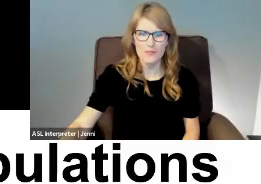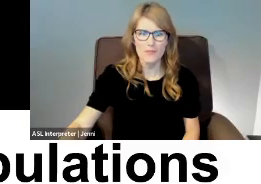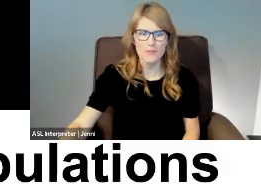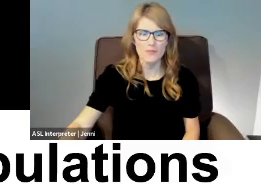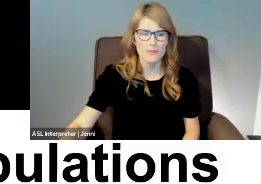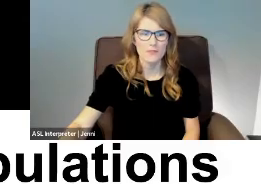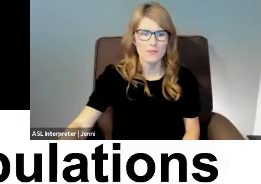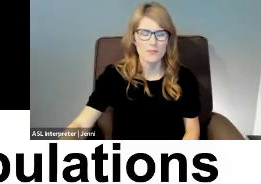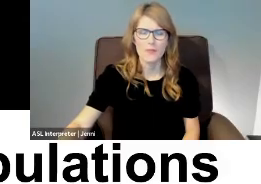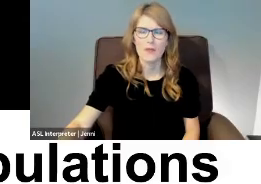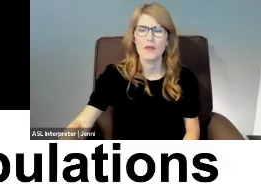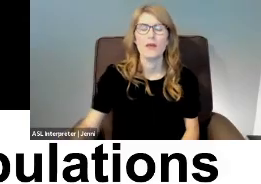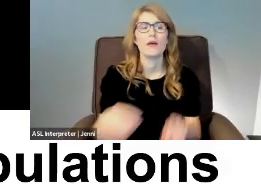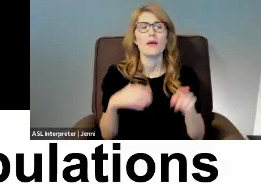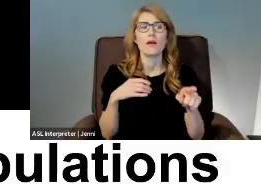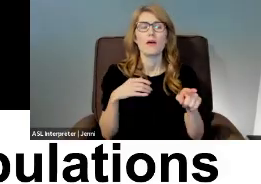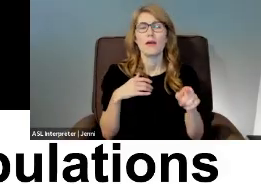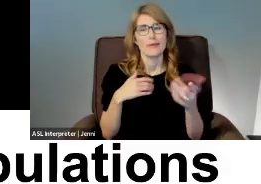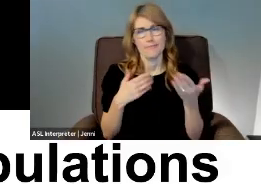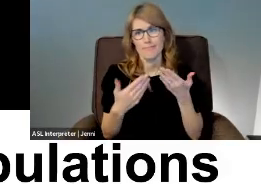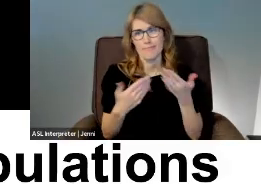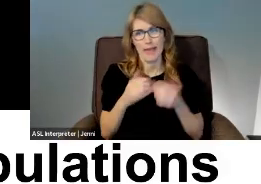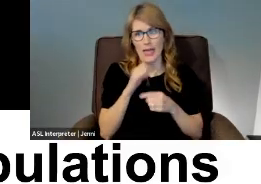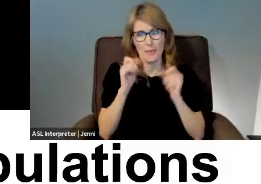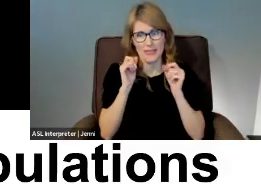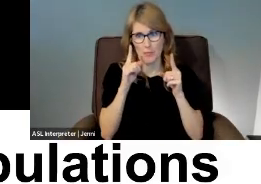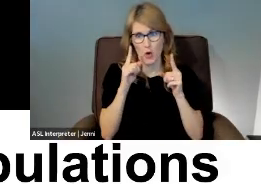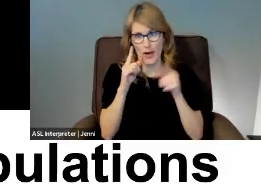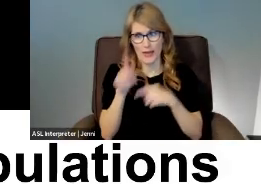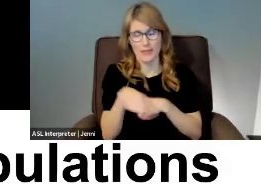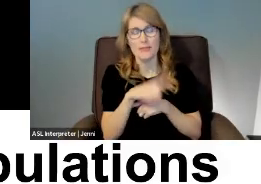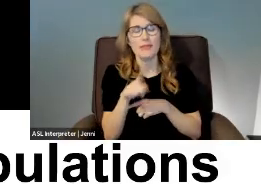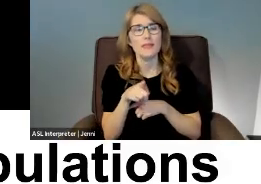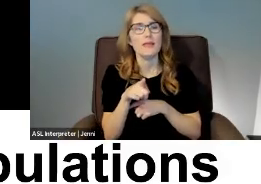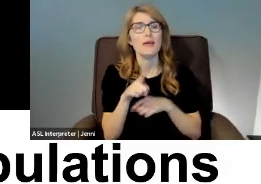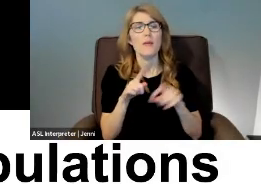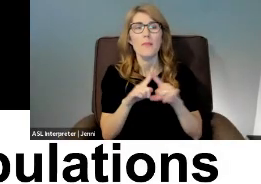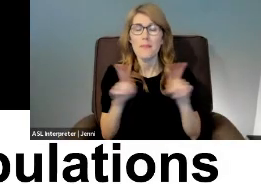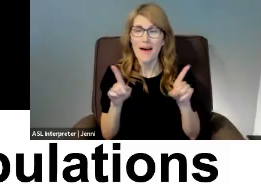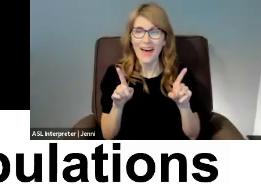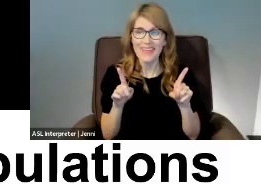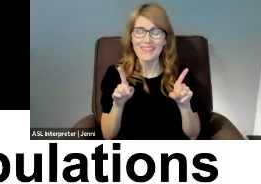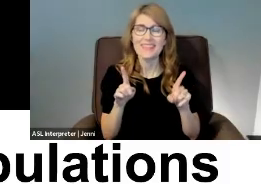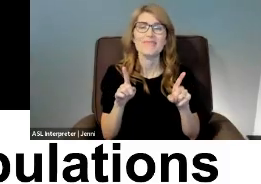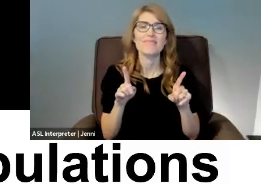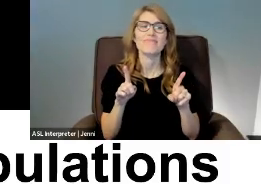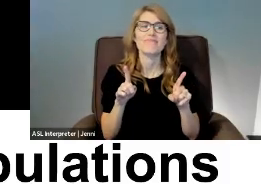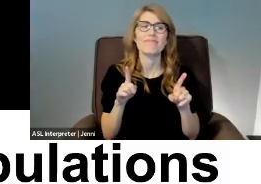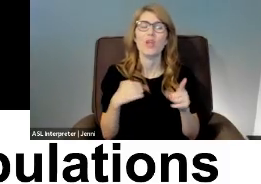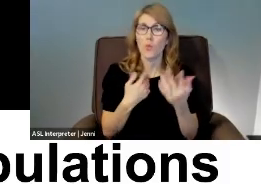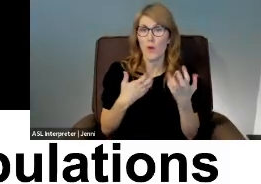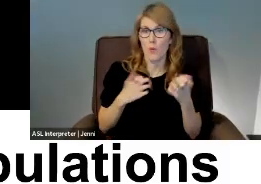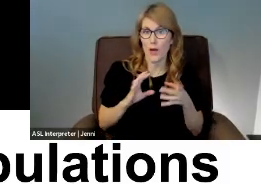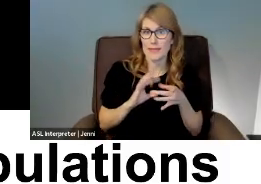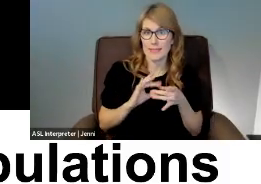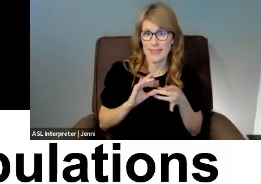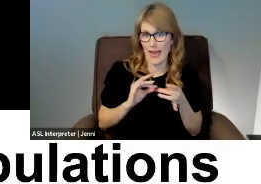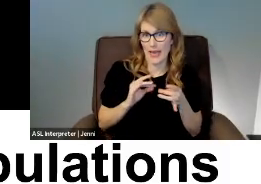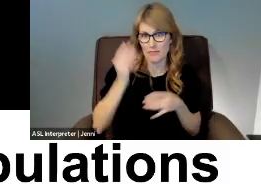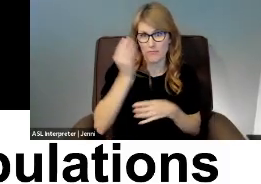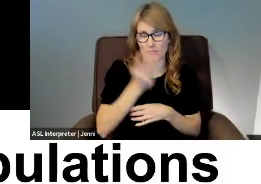So it may not be a surprise to the audience here today, but we want to make a point of stating that